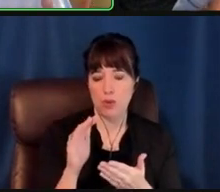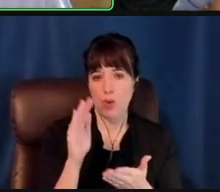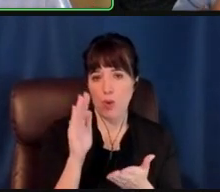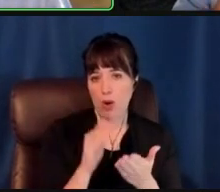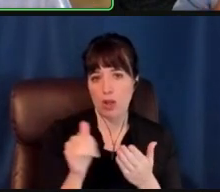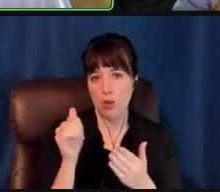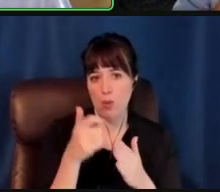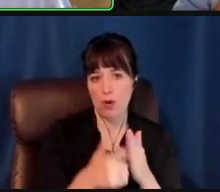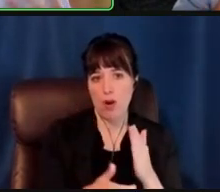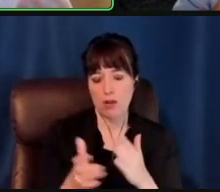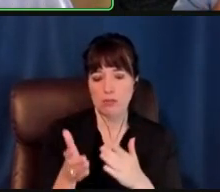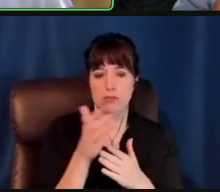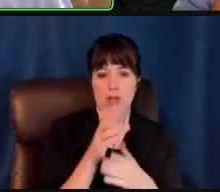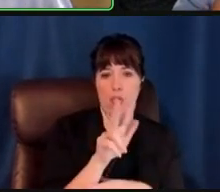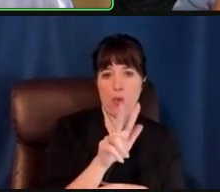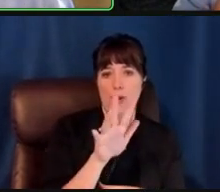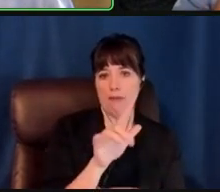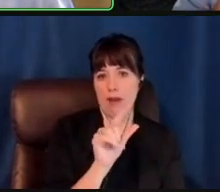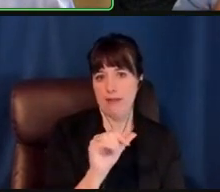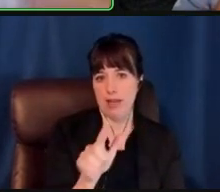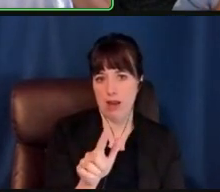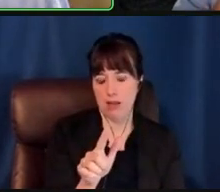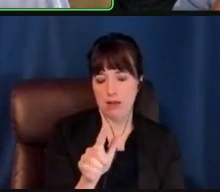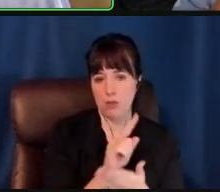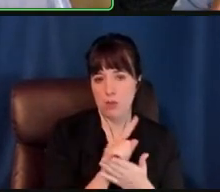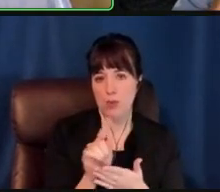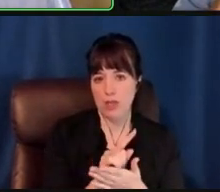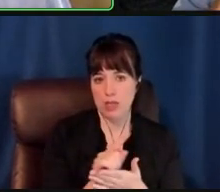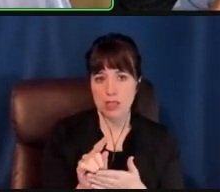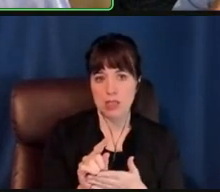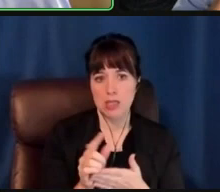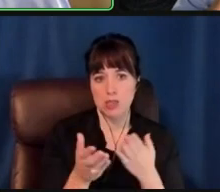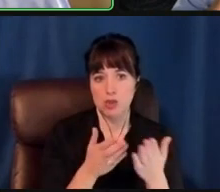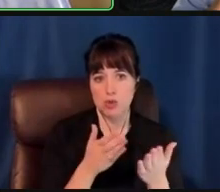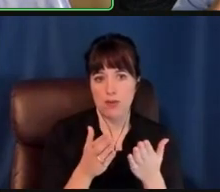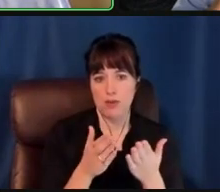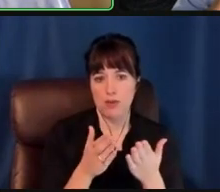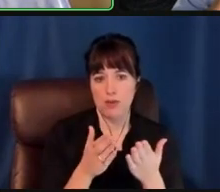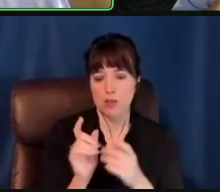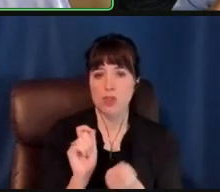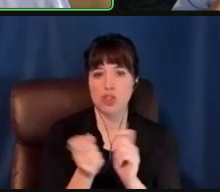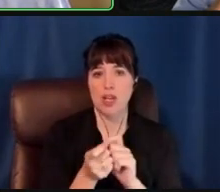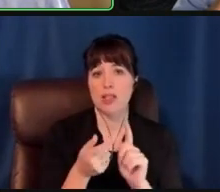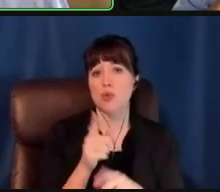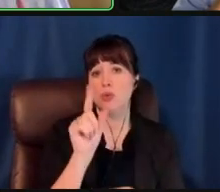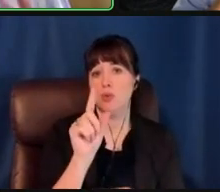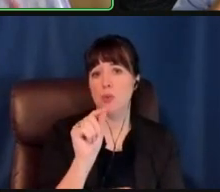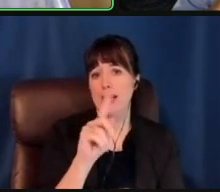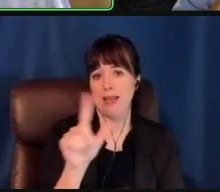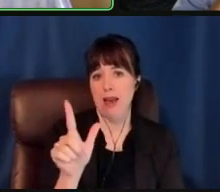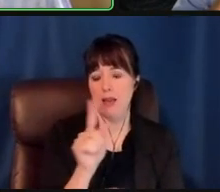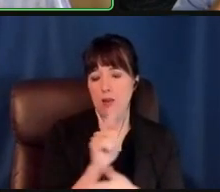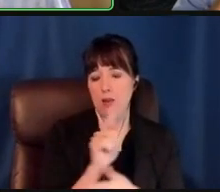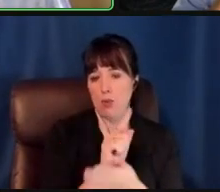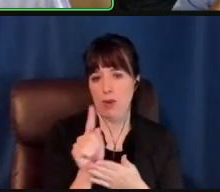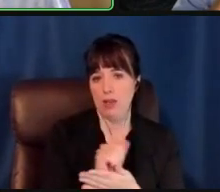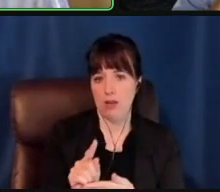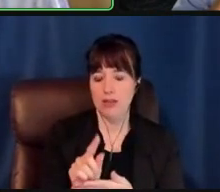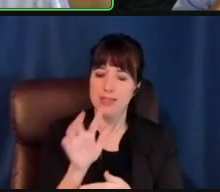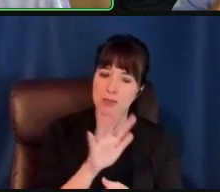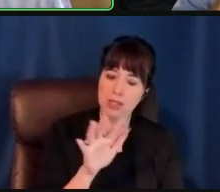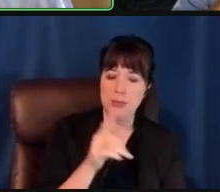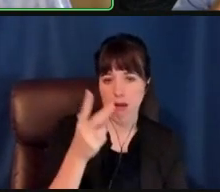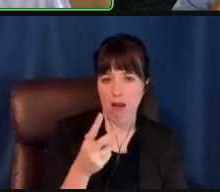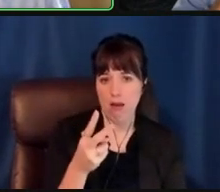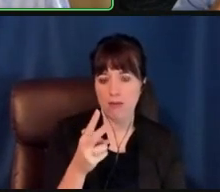to the 35-gallon weekly service would be going to the 20-gallon weekly service. It's approximately half, so